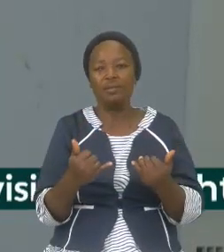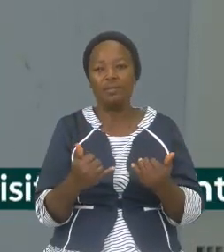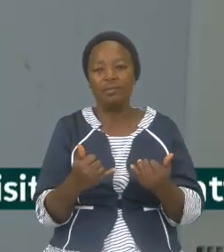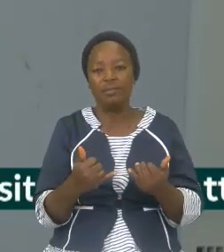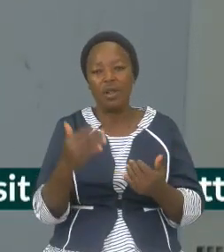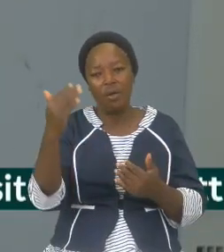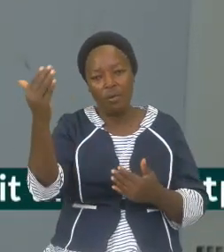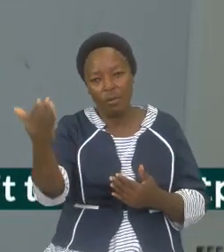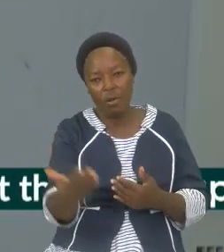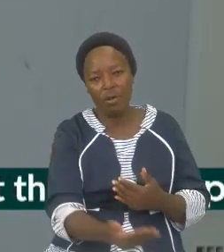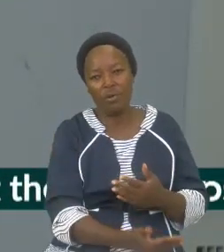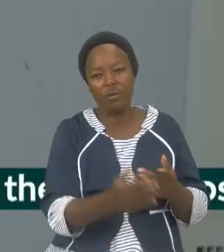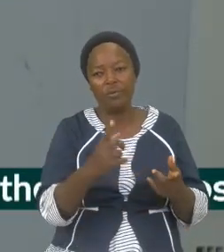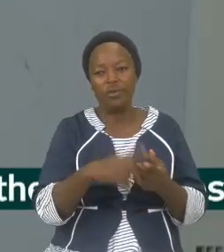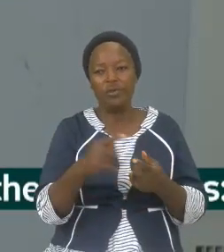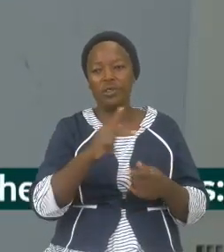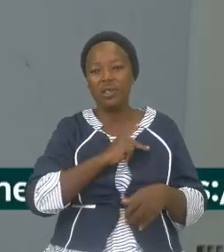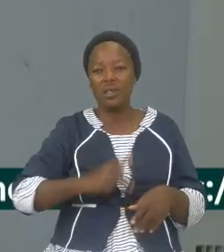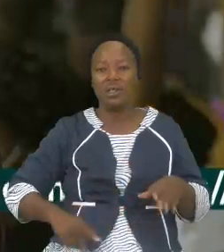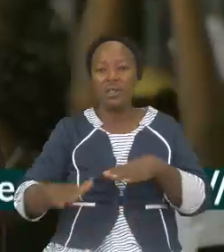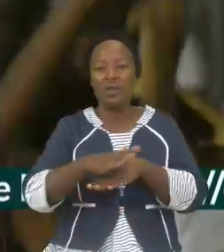Welcome to the kingdom of God.